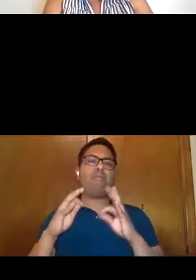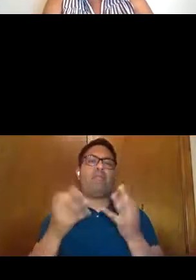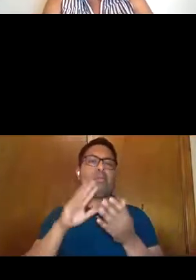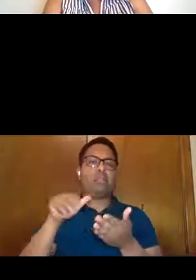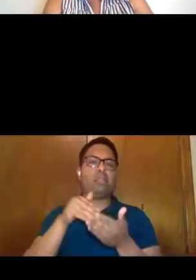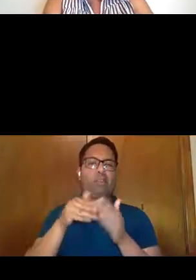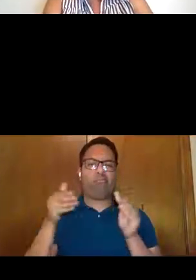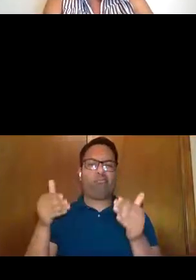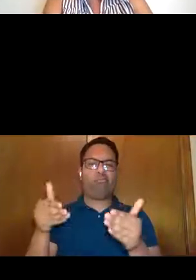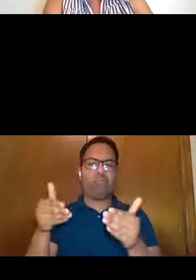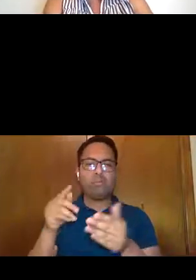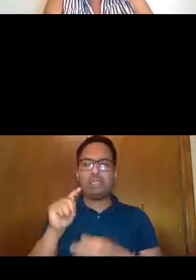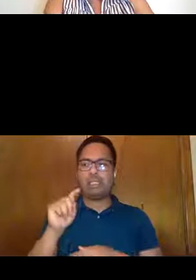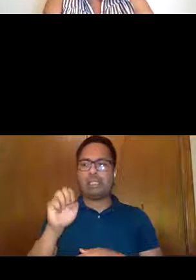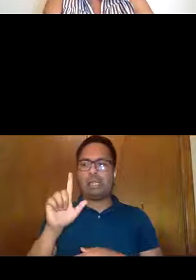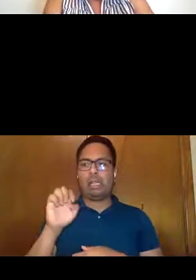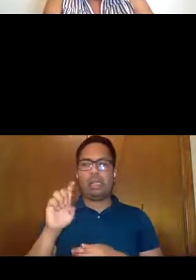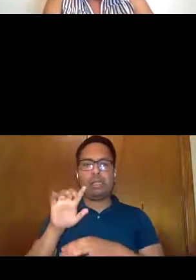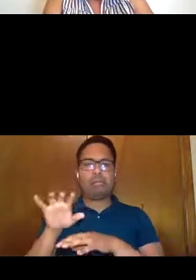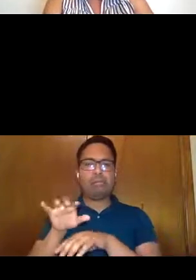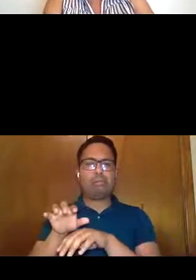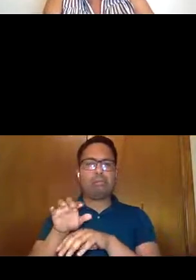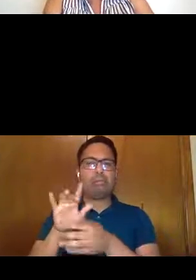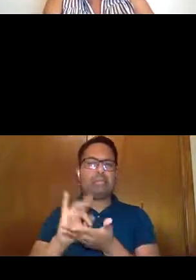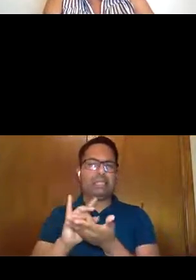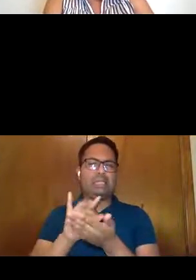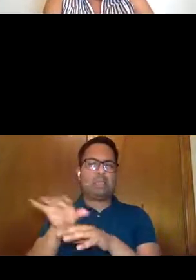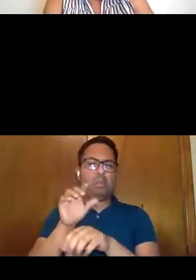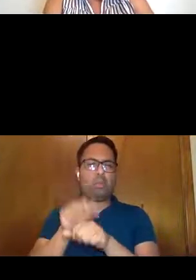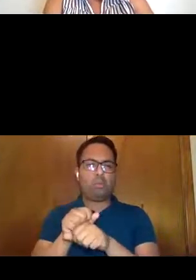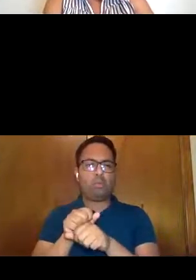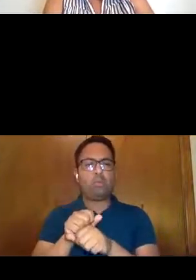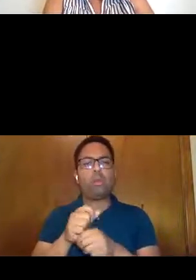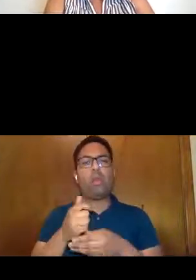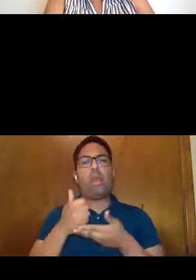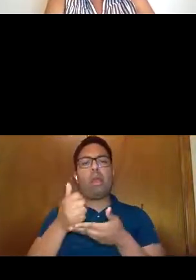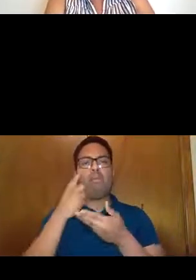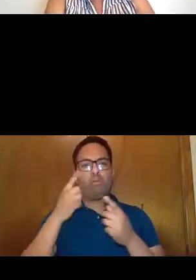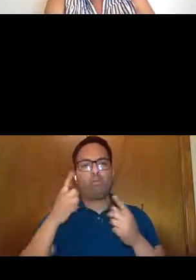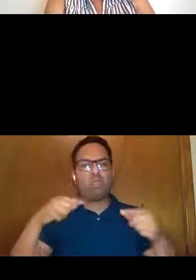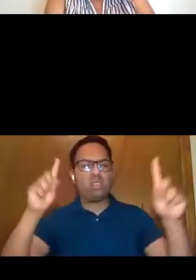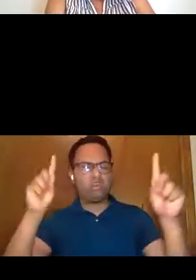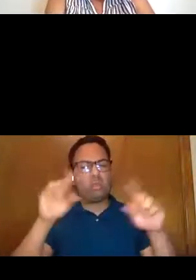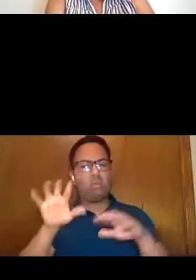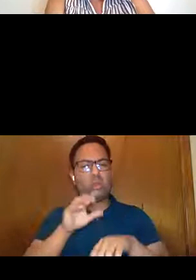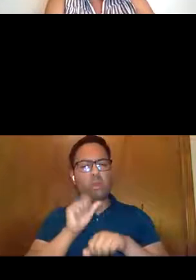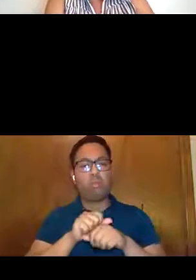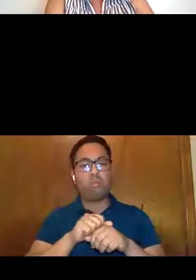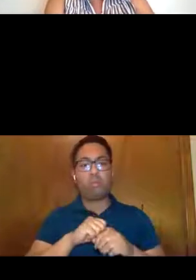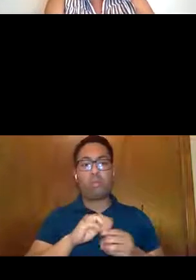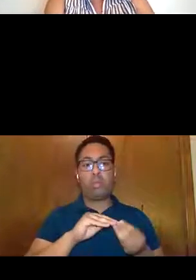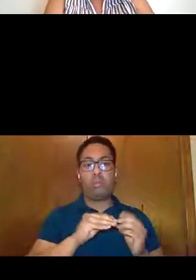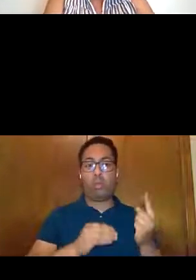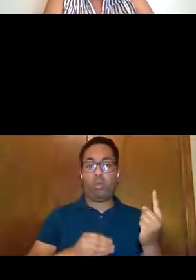These are the 4 essentials for a successful appointment. Number 1, are you